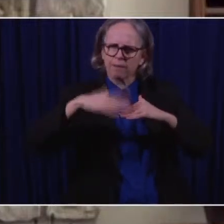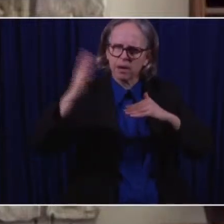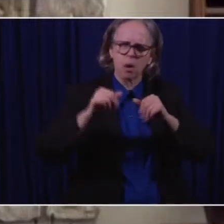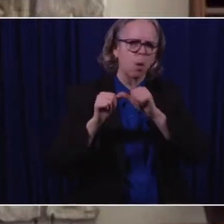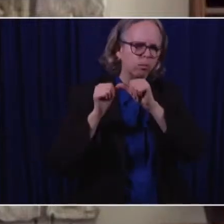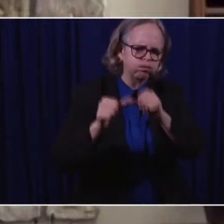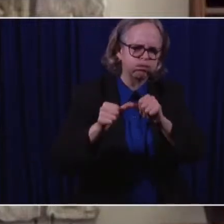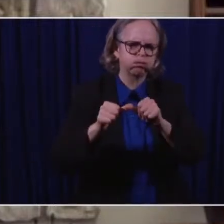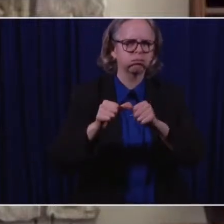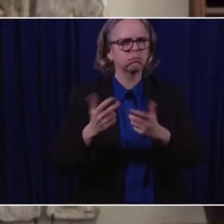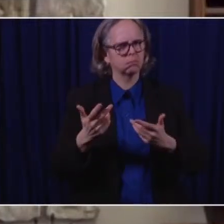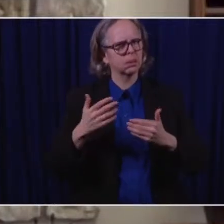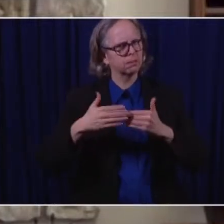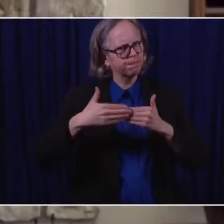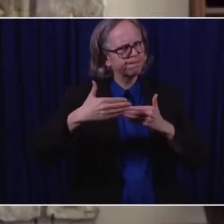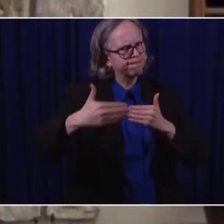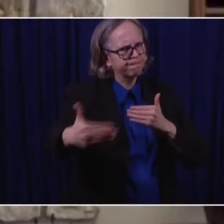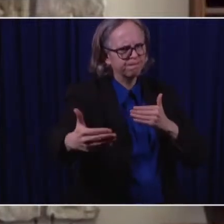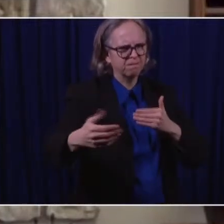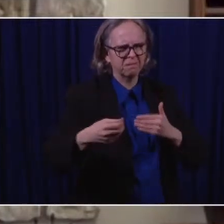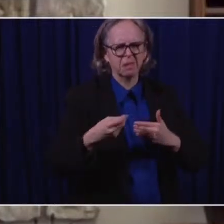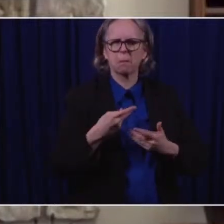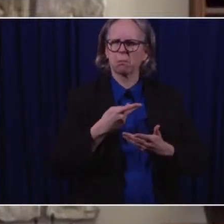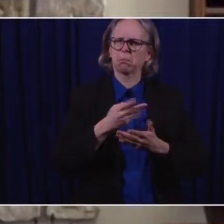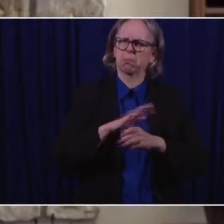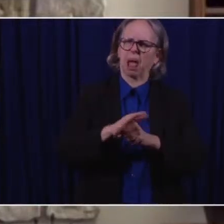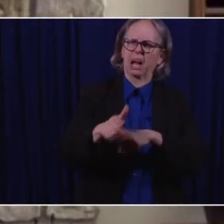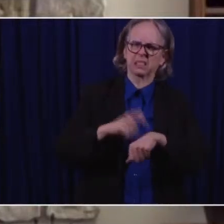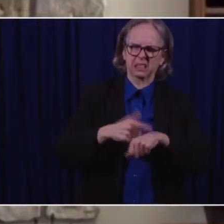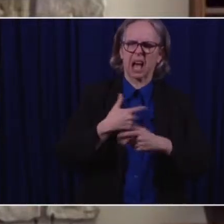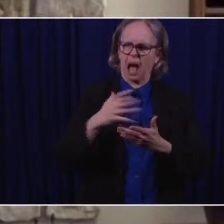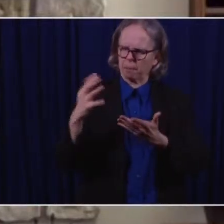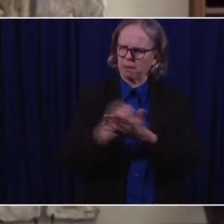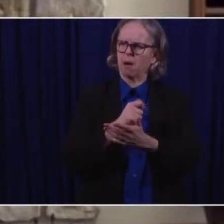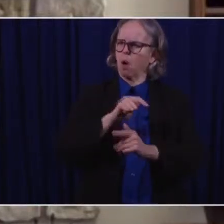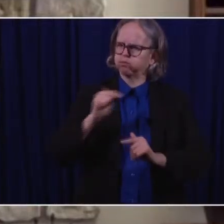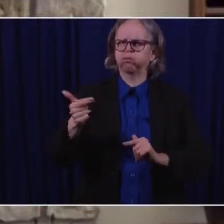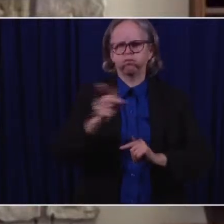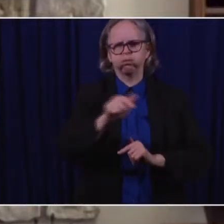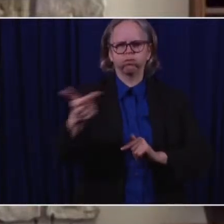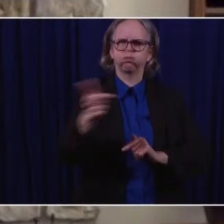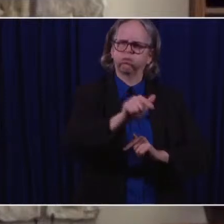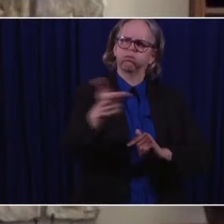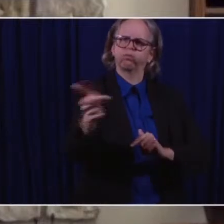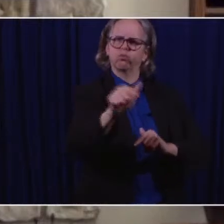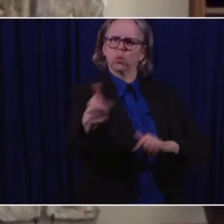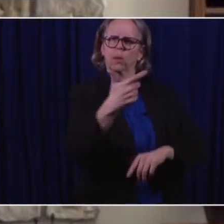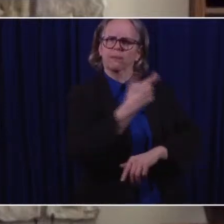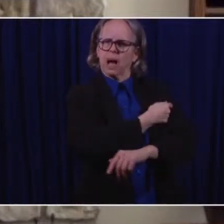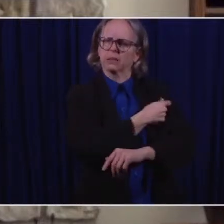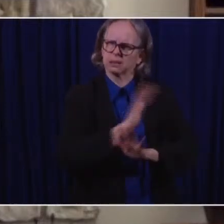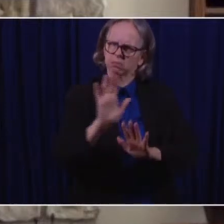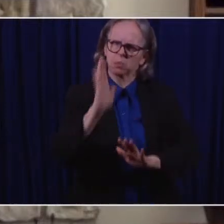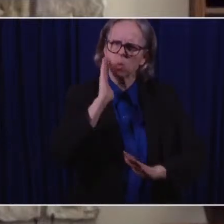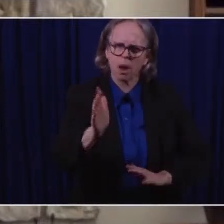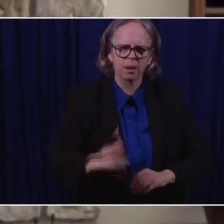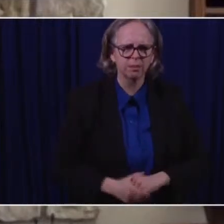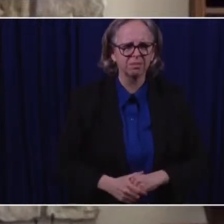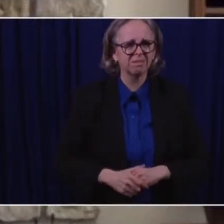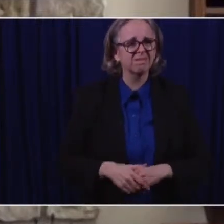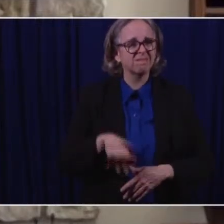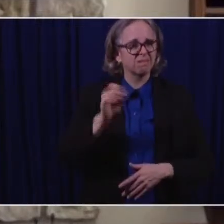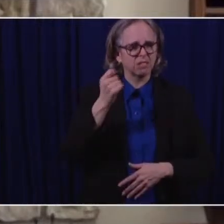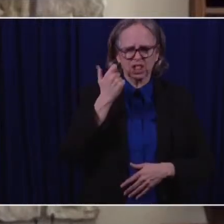get it. We also are very focused on making it convenient. What you saw, Director Mcelroy, the charge that she is leading in going into